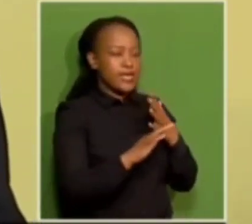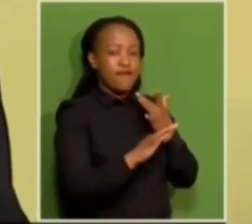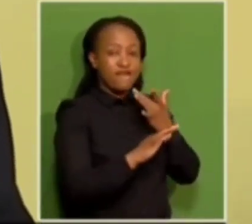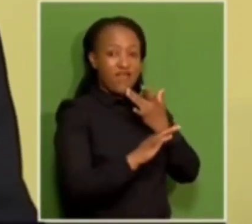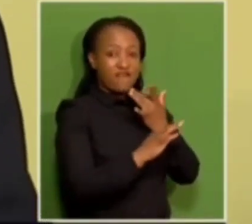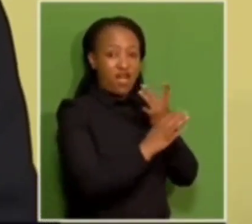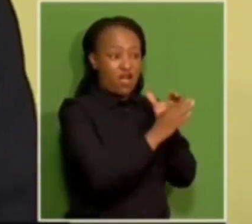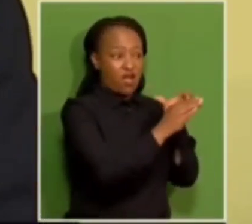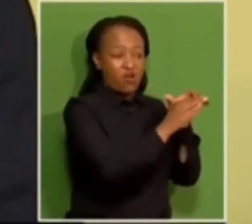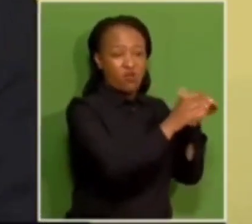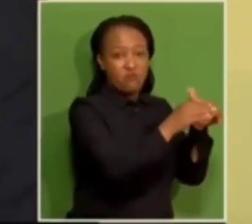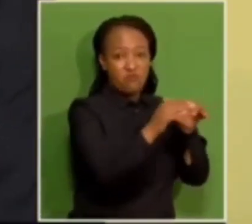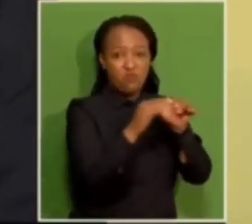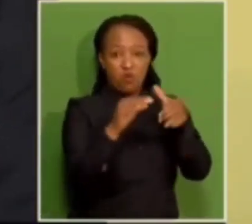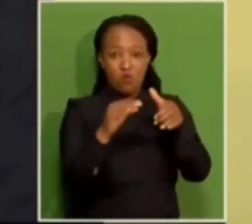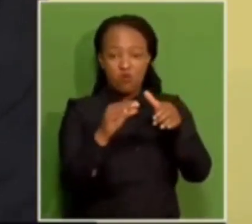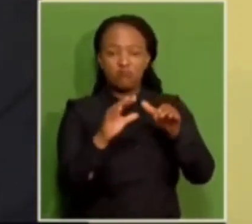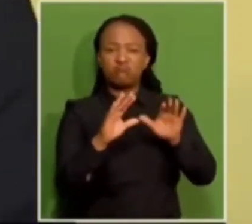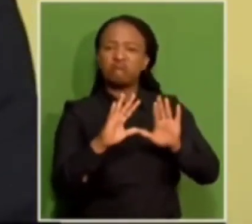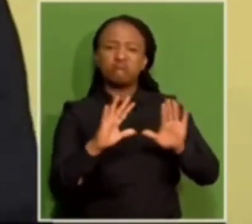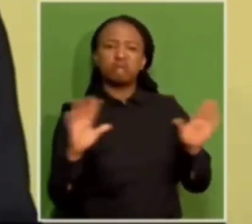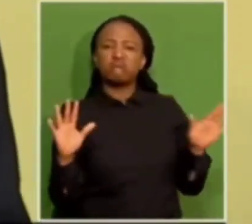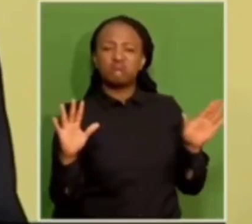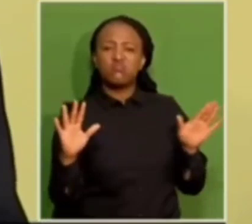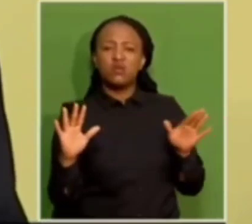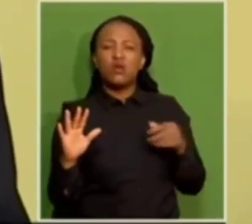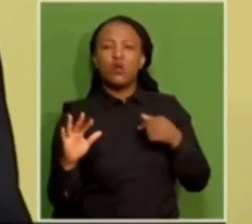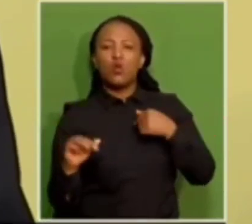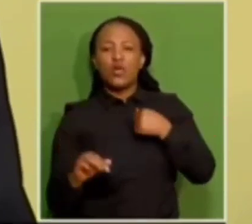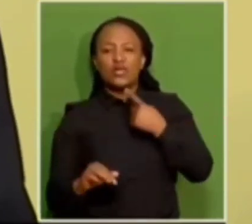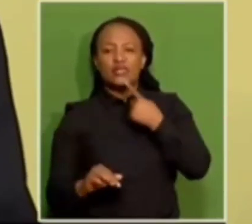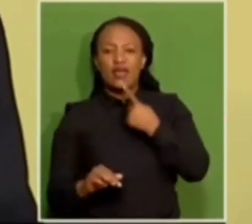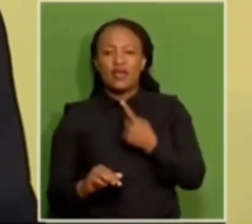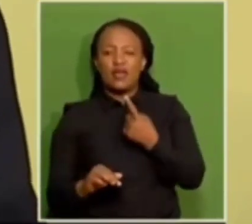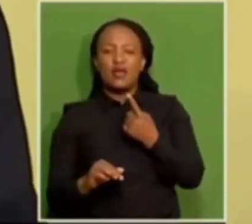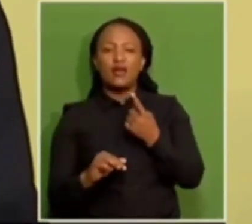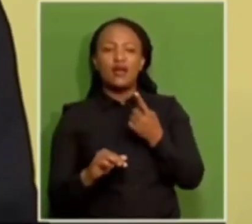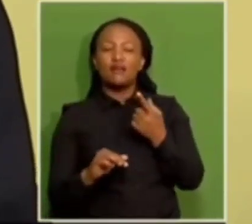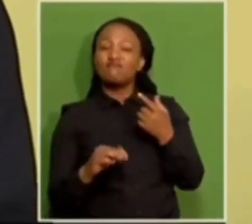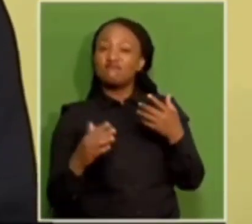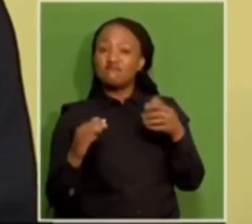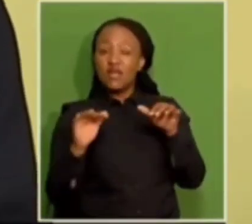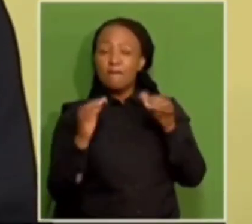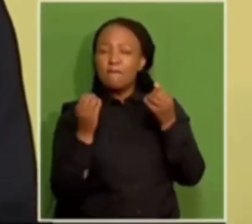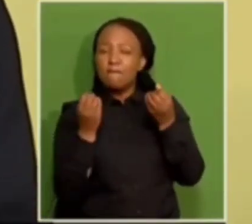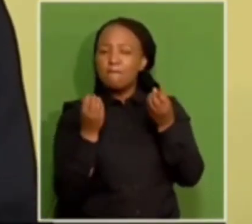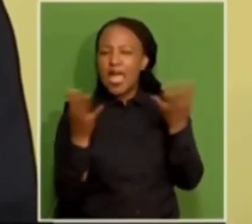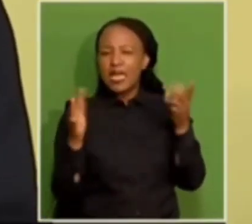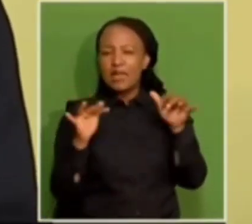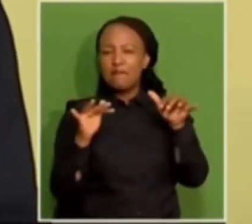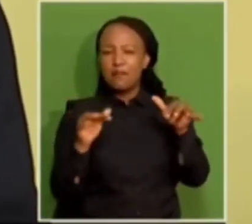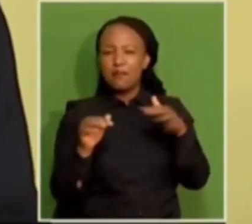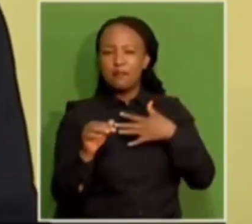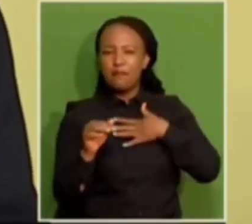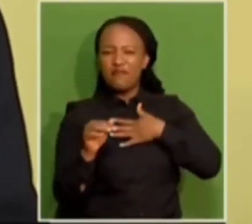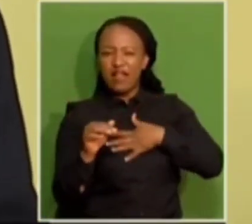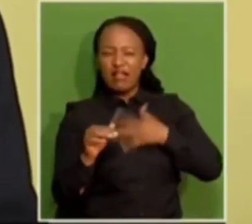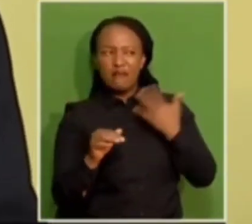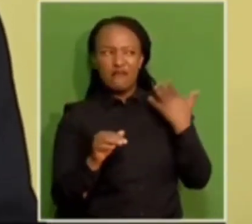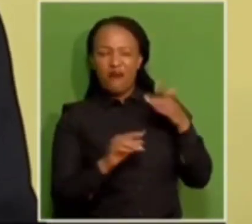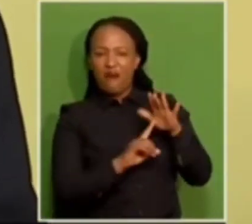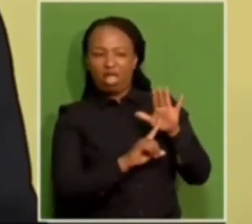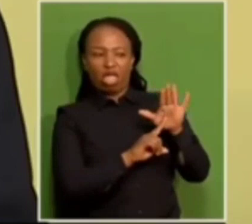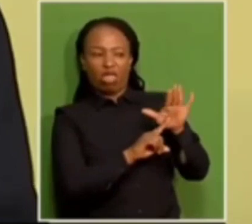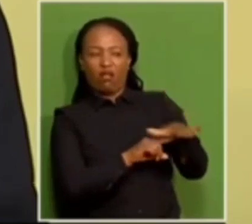our non-aligned position exists alongside our active support for the struggles of the